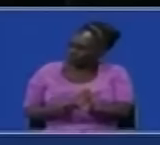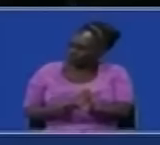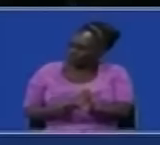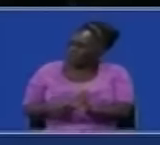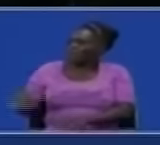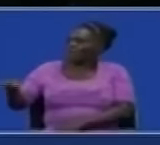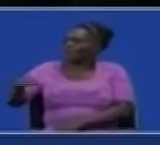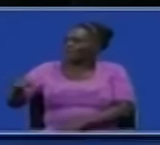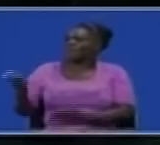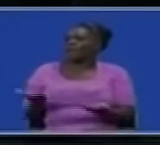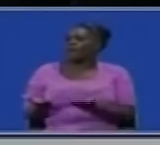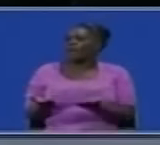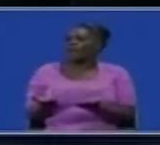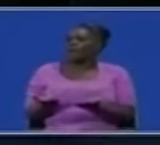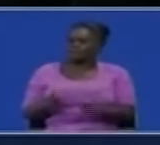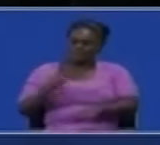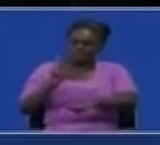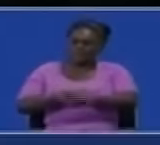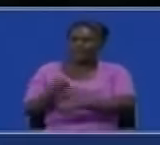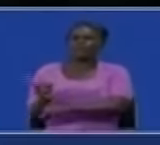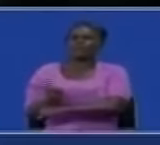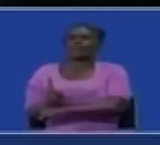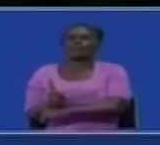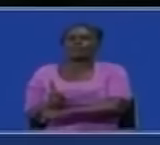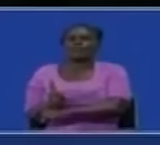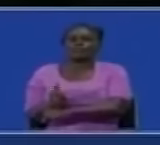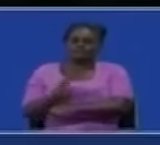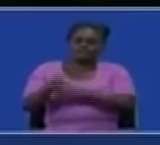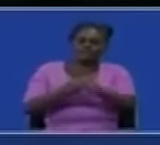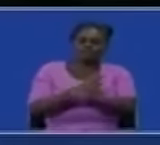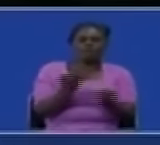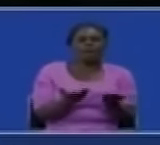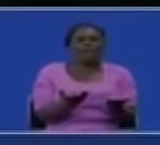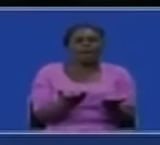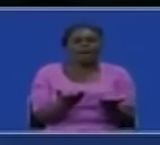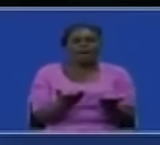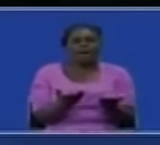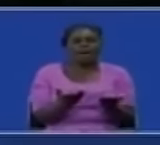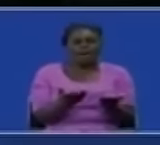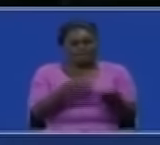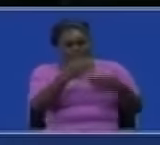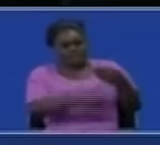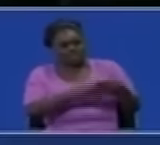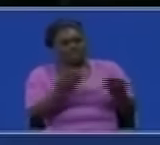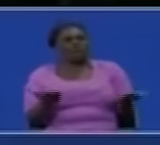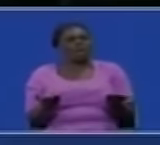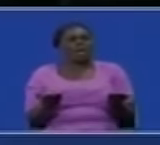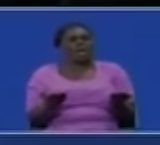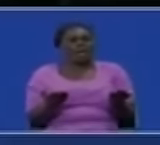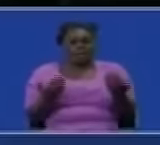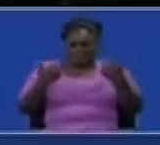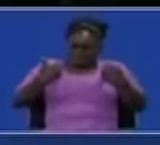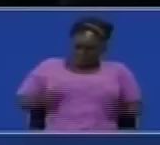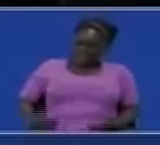the venue, the time, the video, the gadget, the